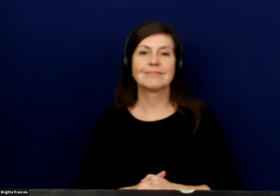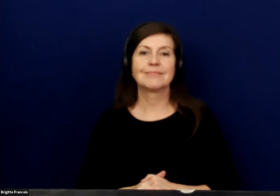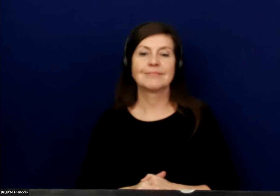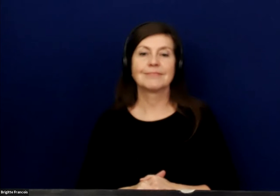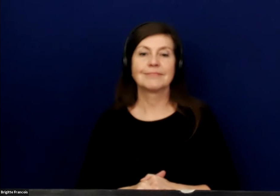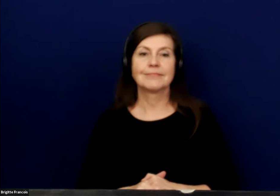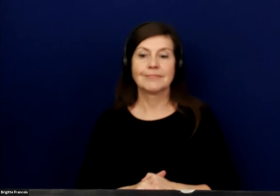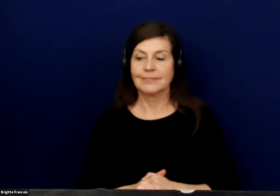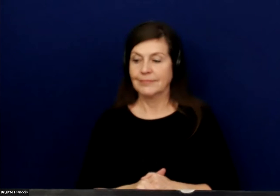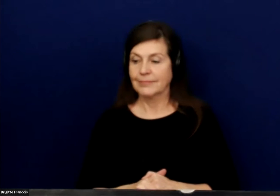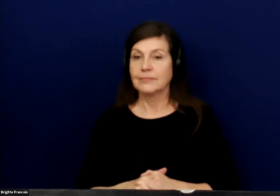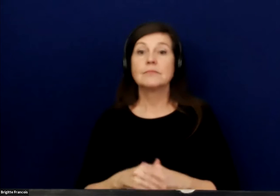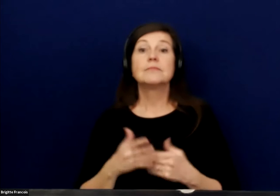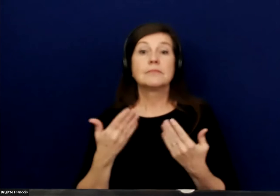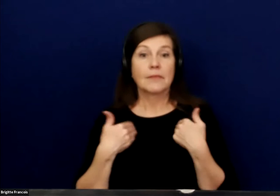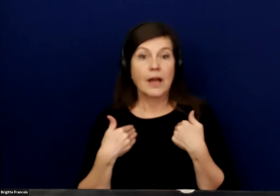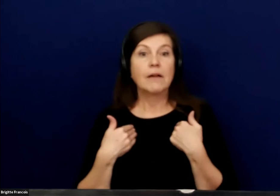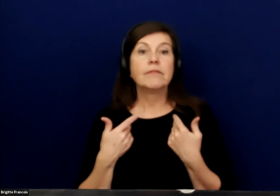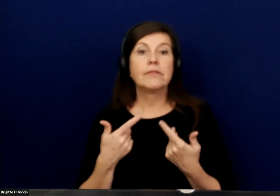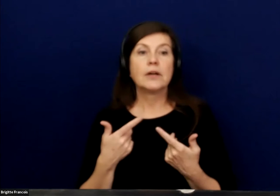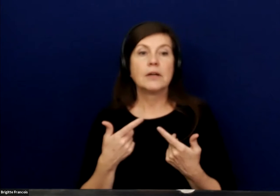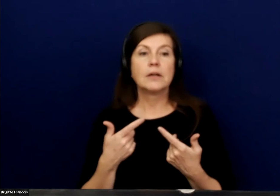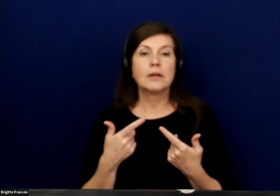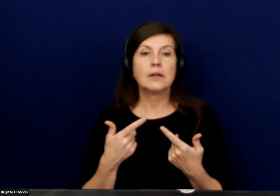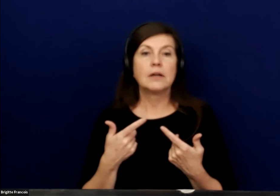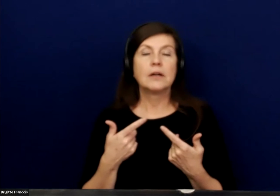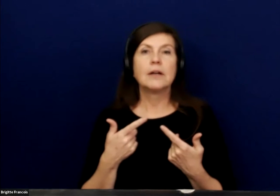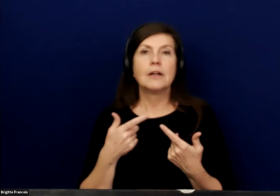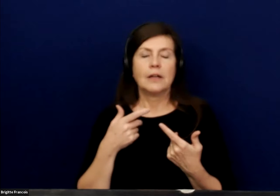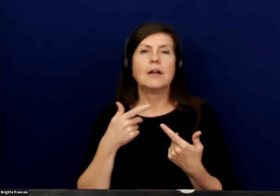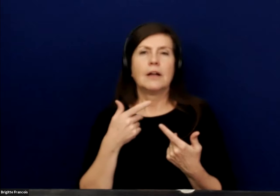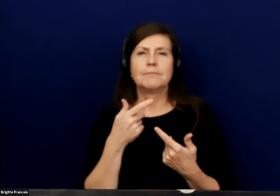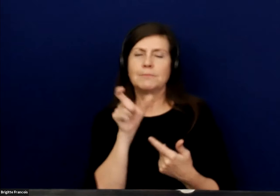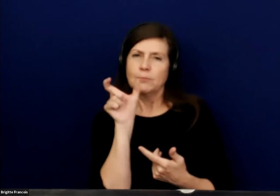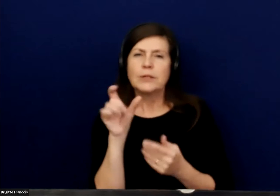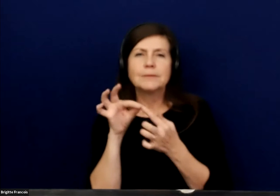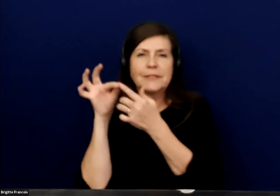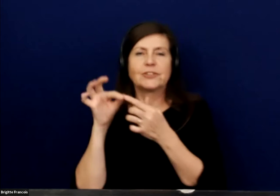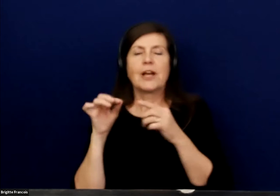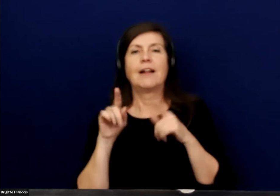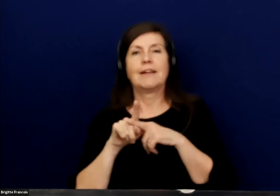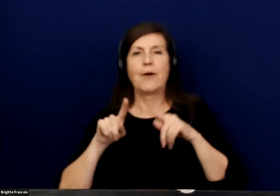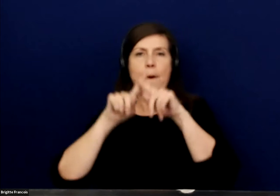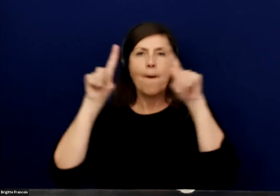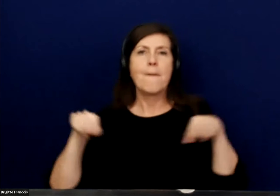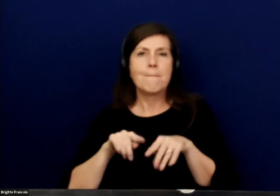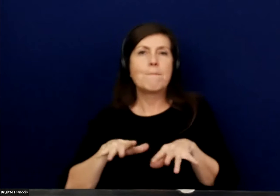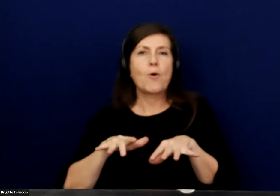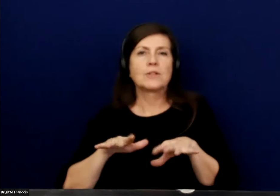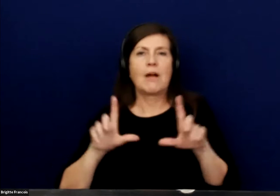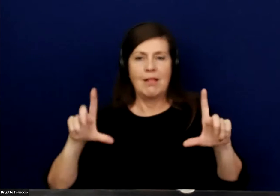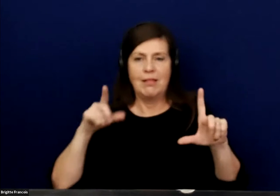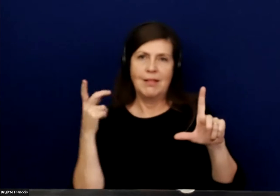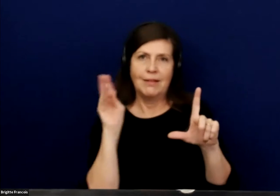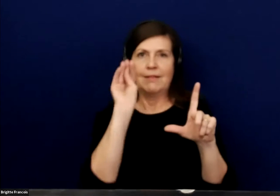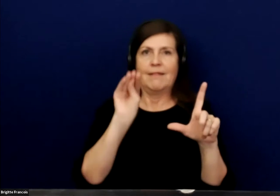what must be the world's lousiest portal for research calls. I know that because